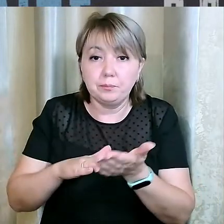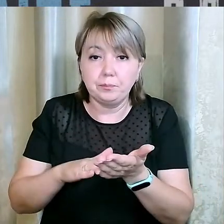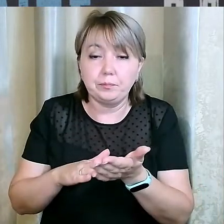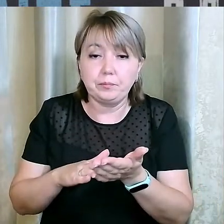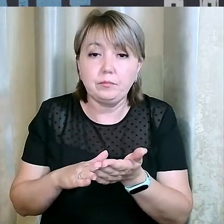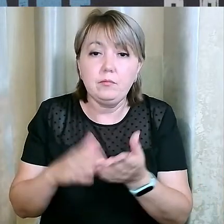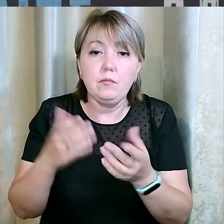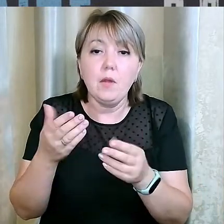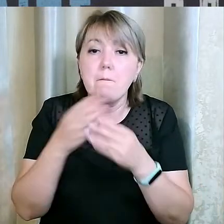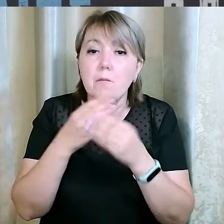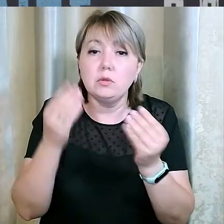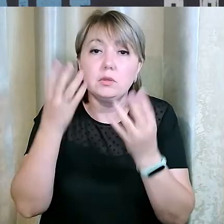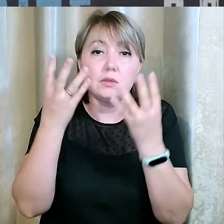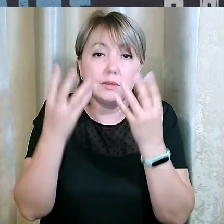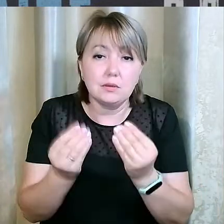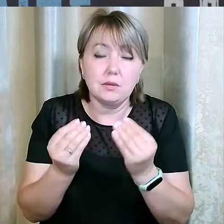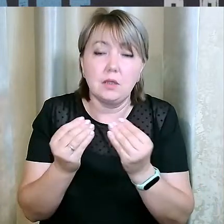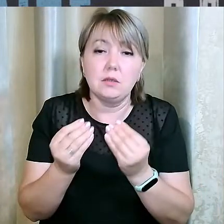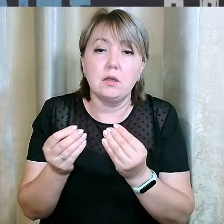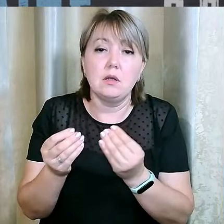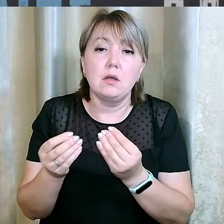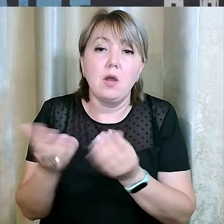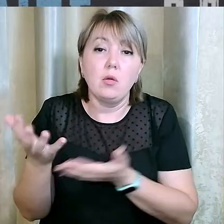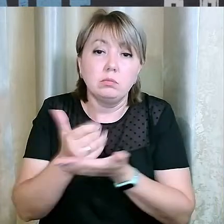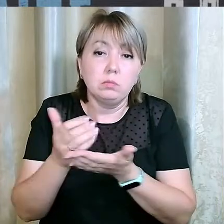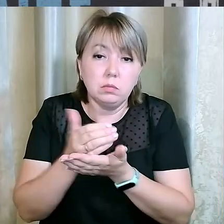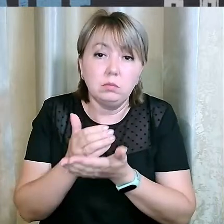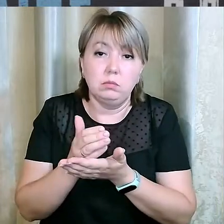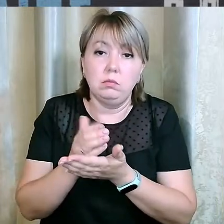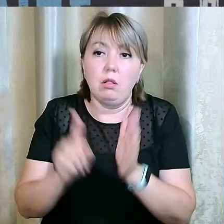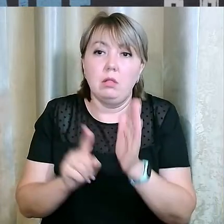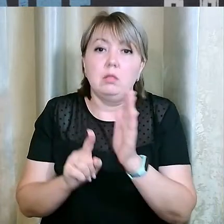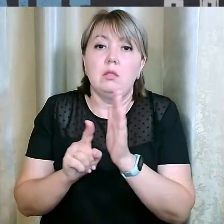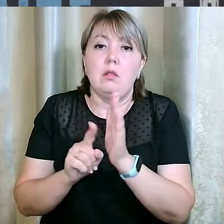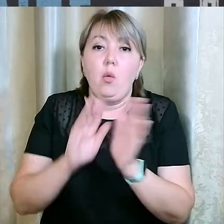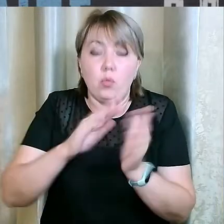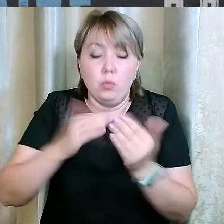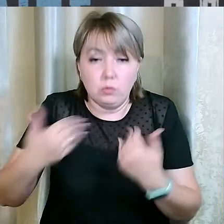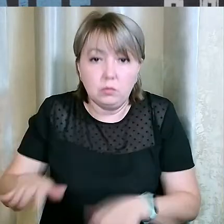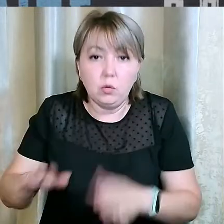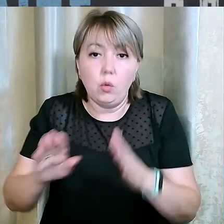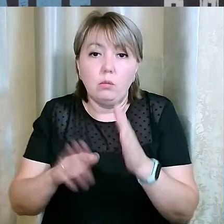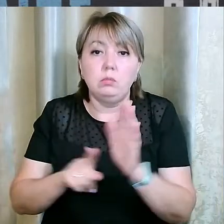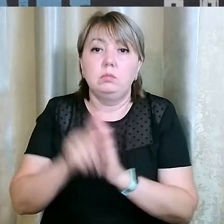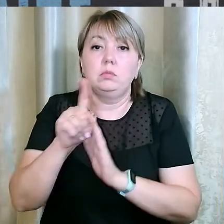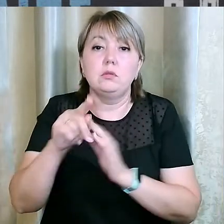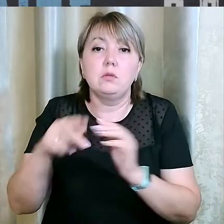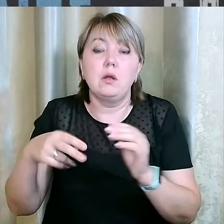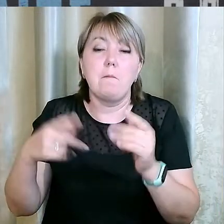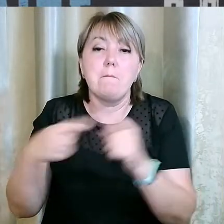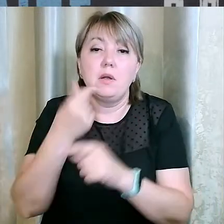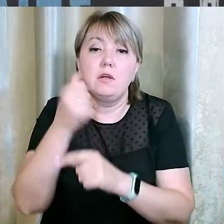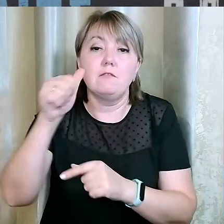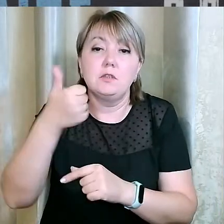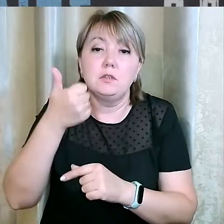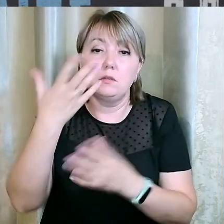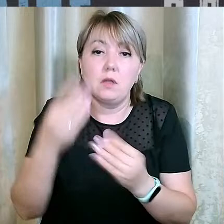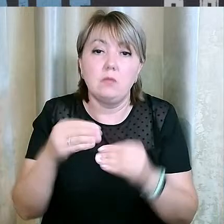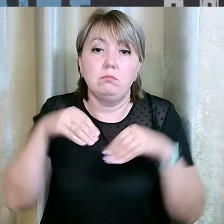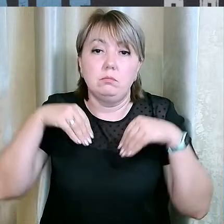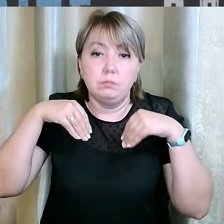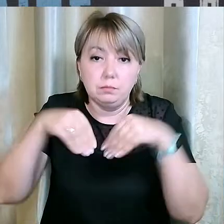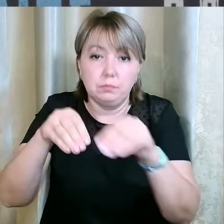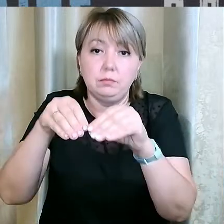harvest in Odesa this year, the last day of harvesting campaign will become the first day of the sowing campaign for the next year's harvest. The